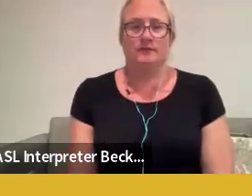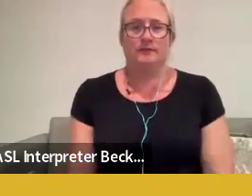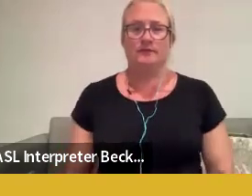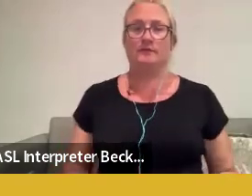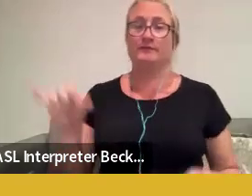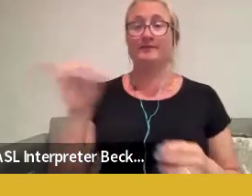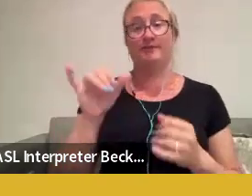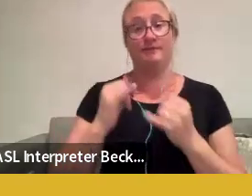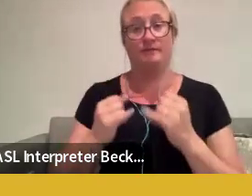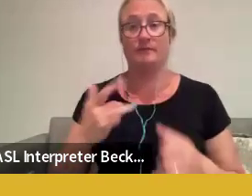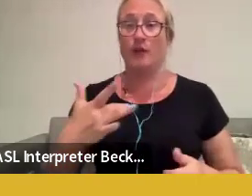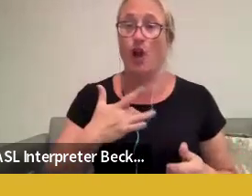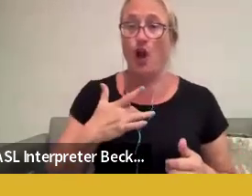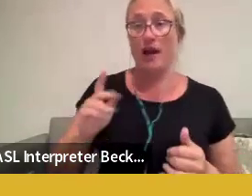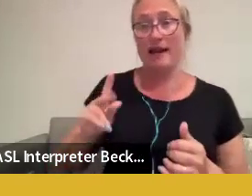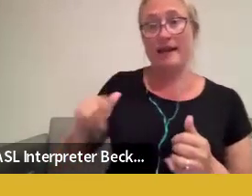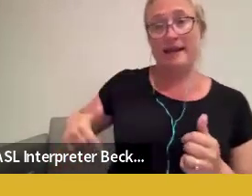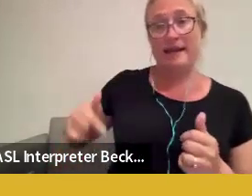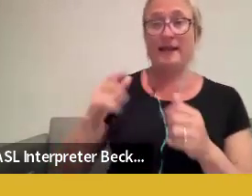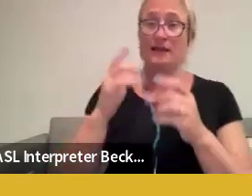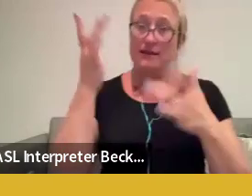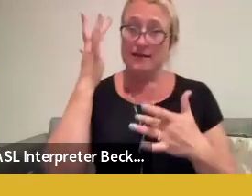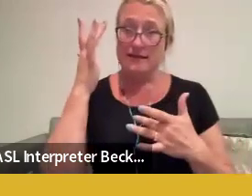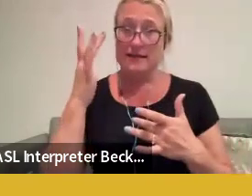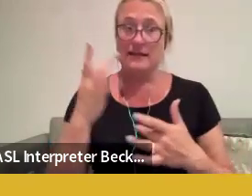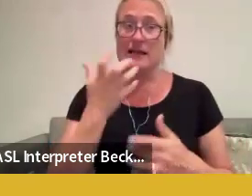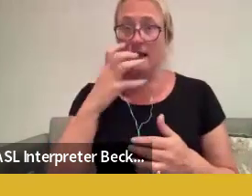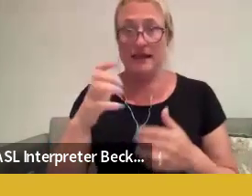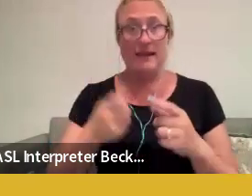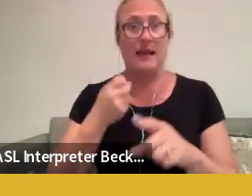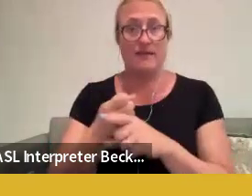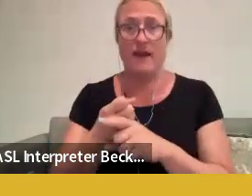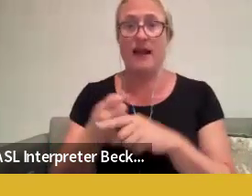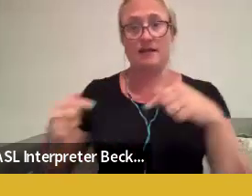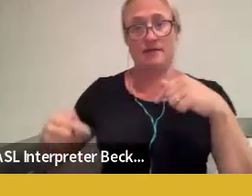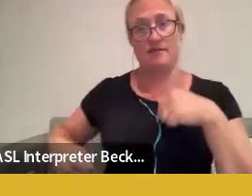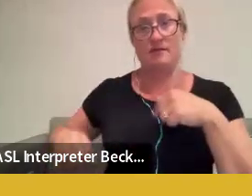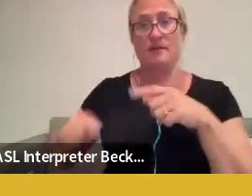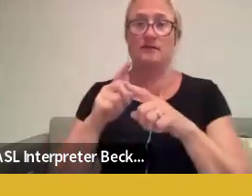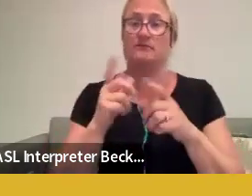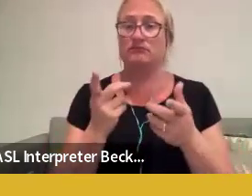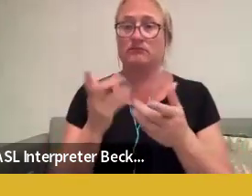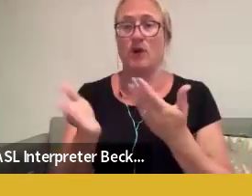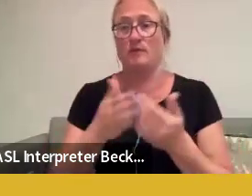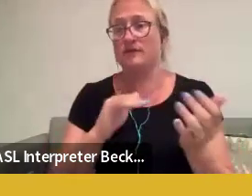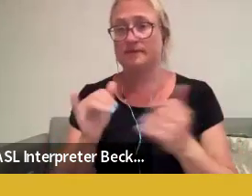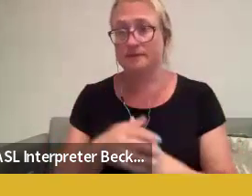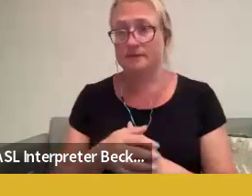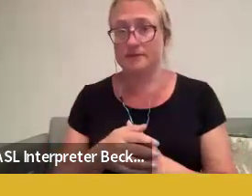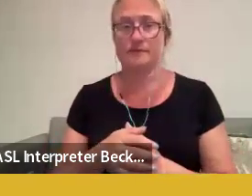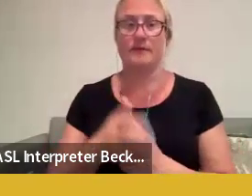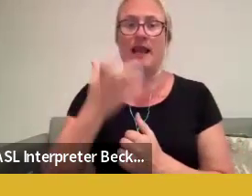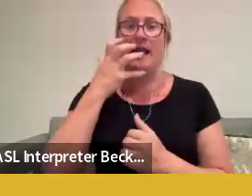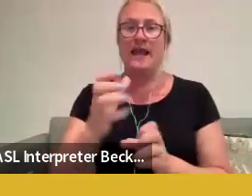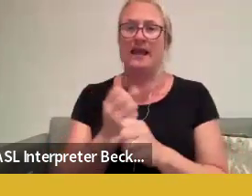Lastly, heart disease and kidney disease. Heat affects the heart and the kidneys similarly. Both the heat can put strain on